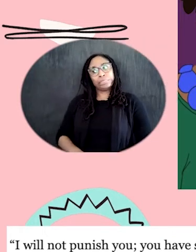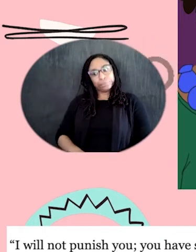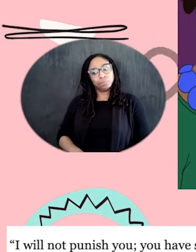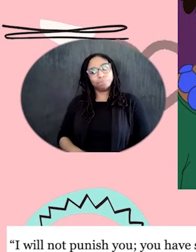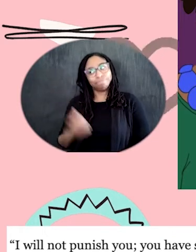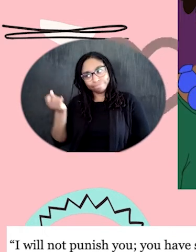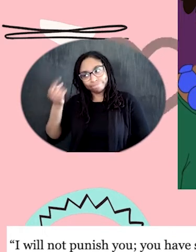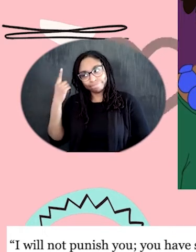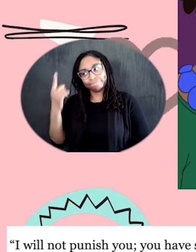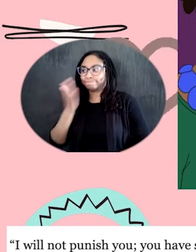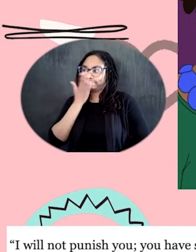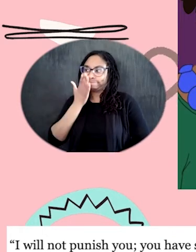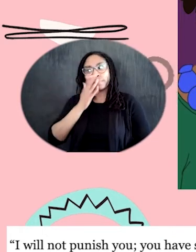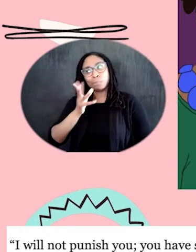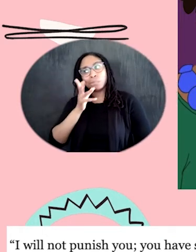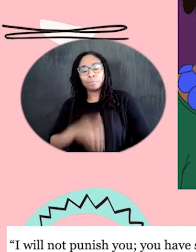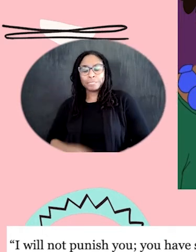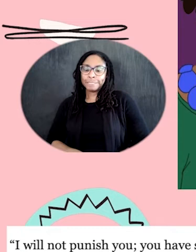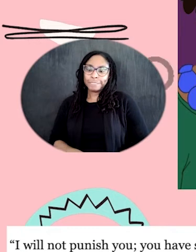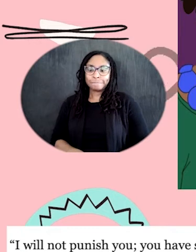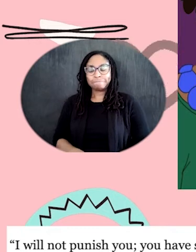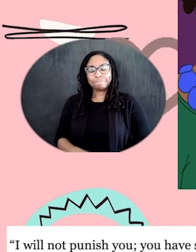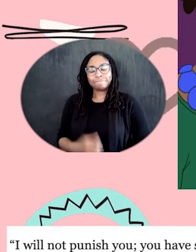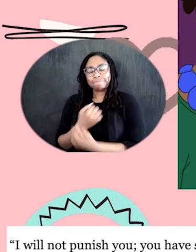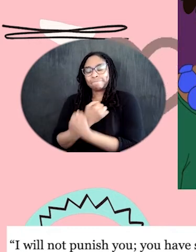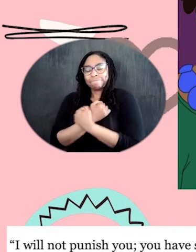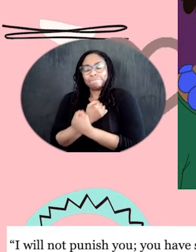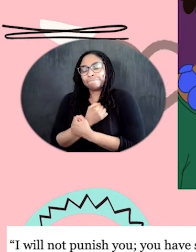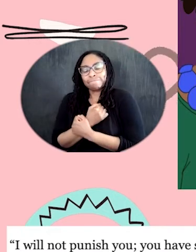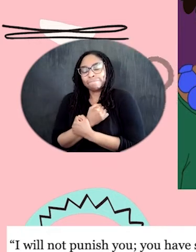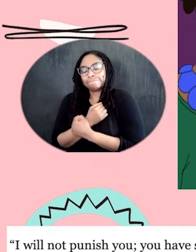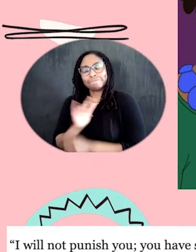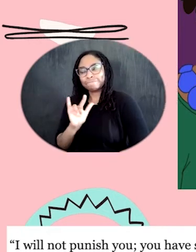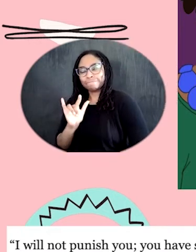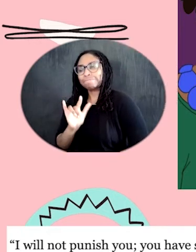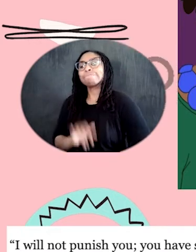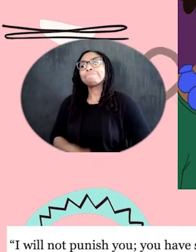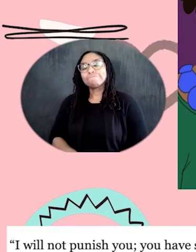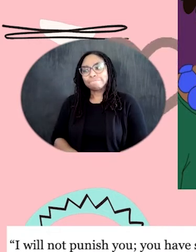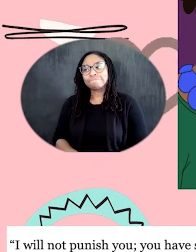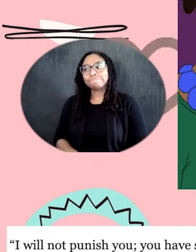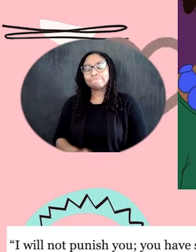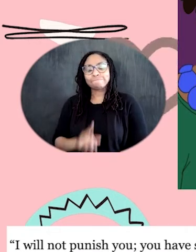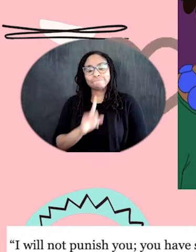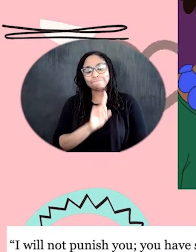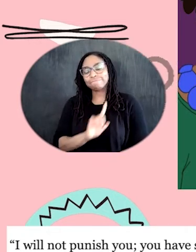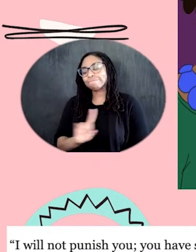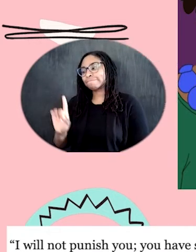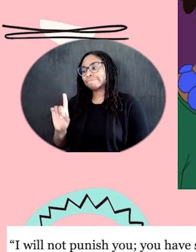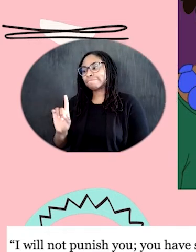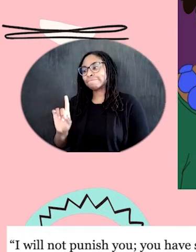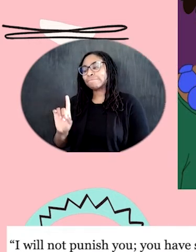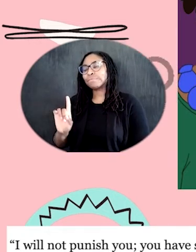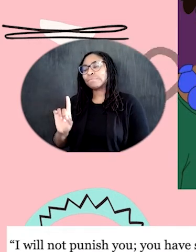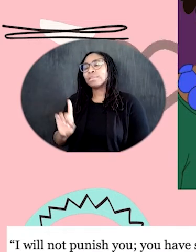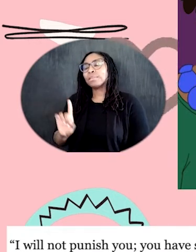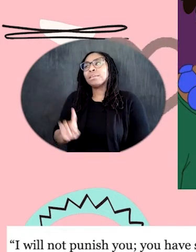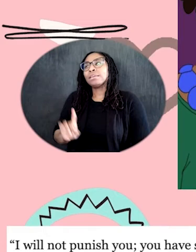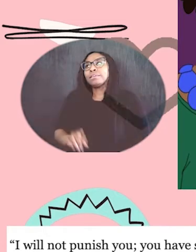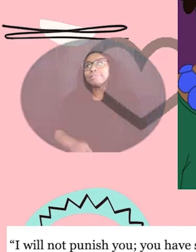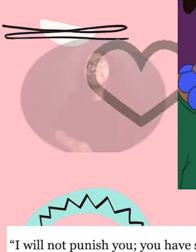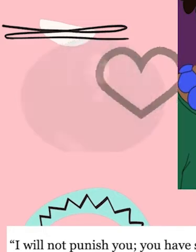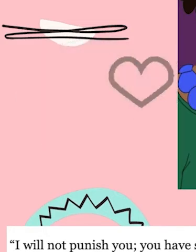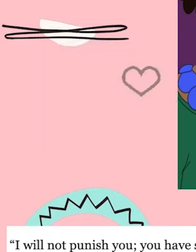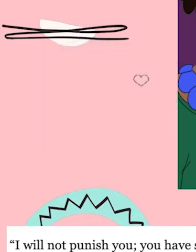"I understand. Thanks, Mom. I love you too." Paradise turns away